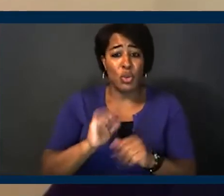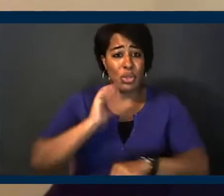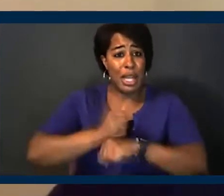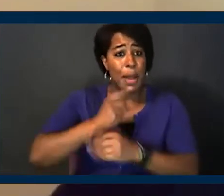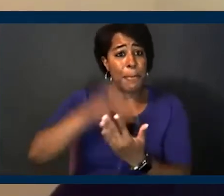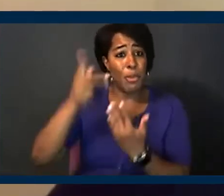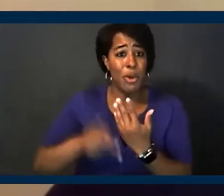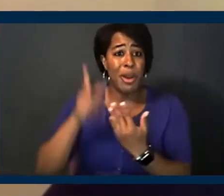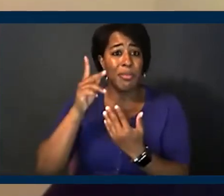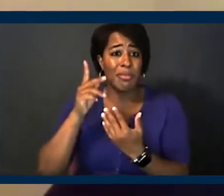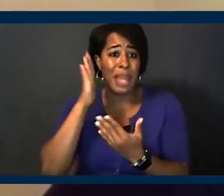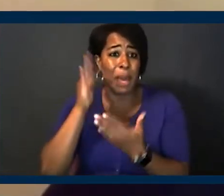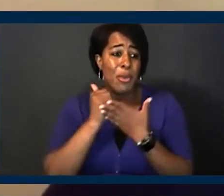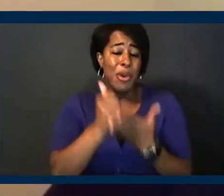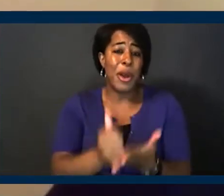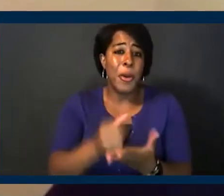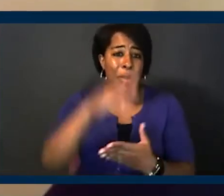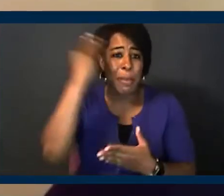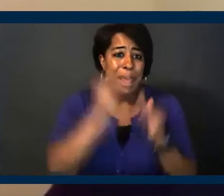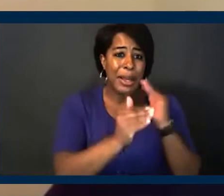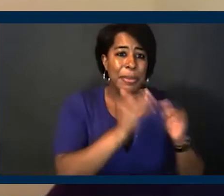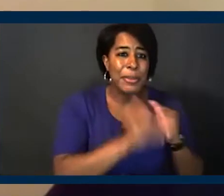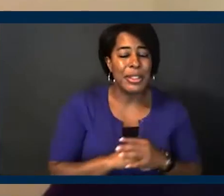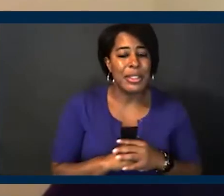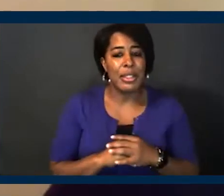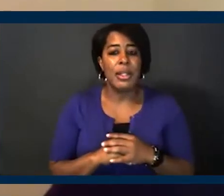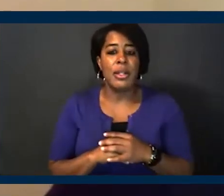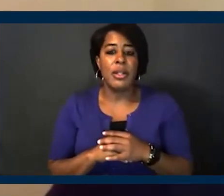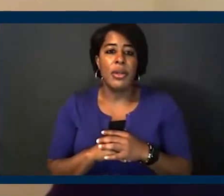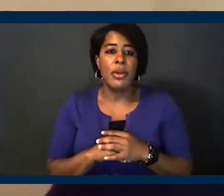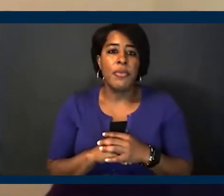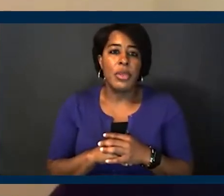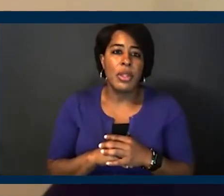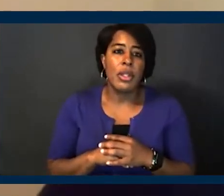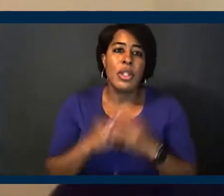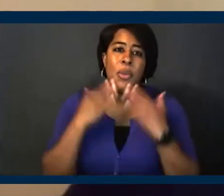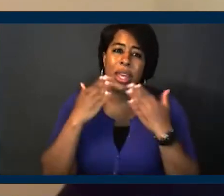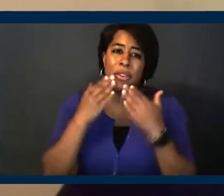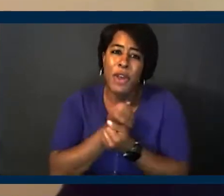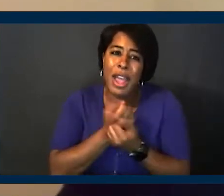you. And also thank you for everything that you do for us cycle after cycle.